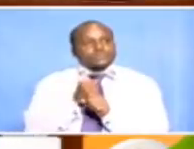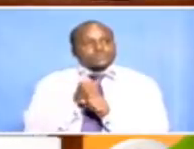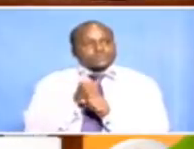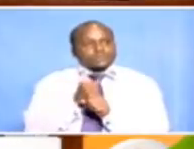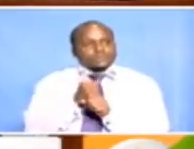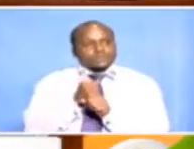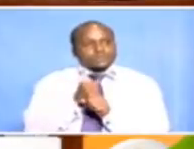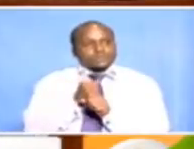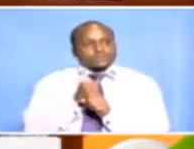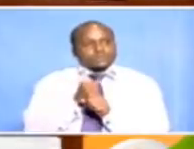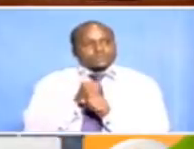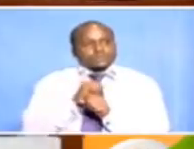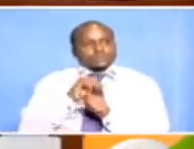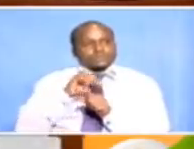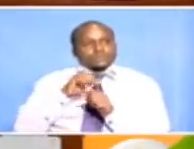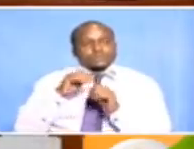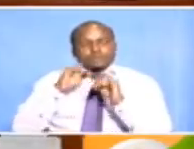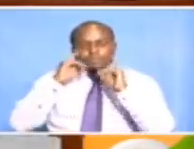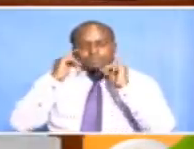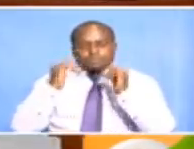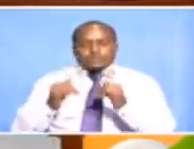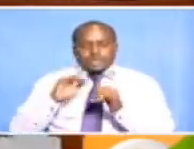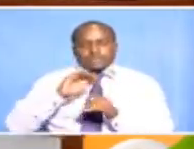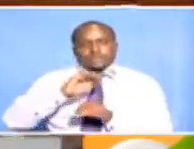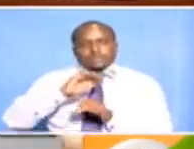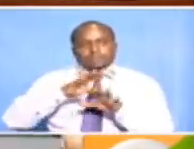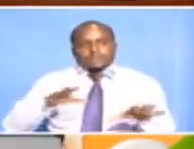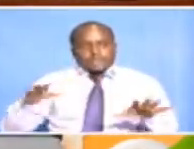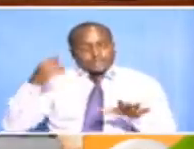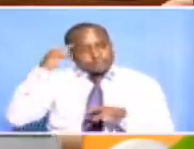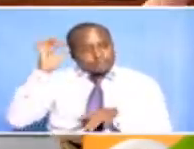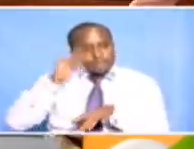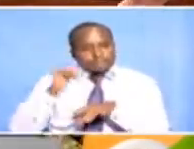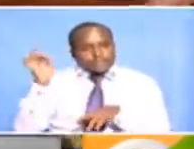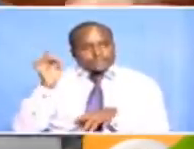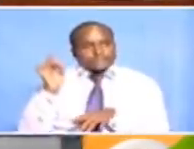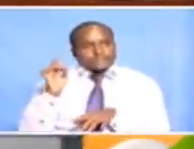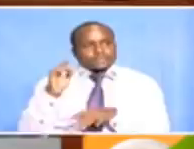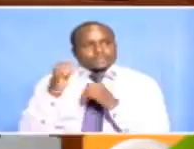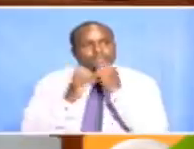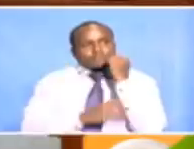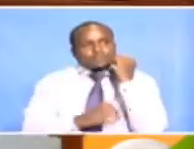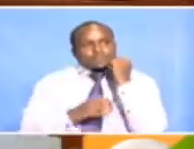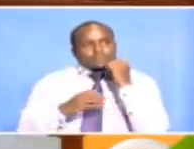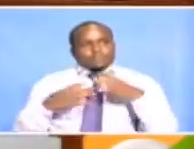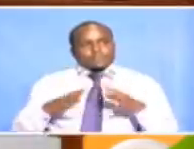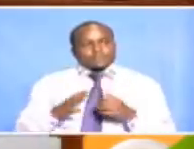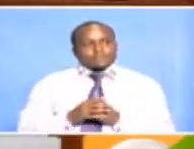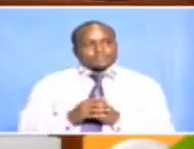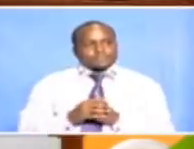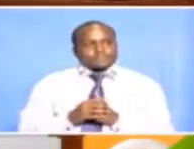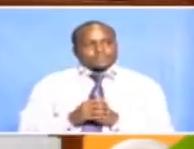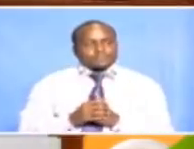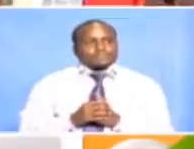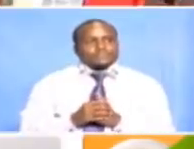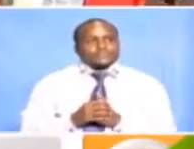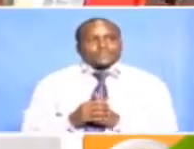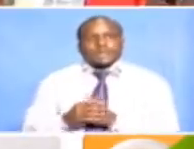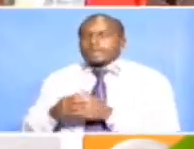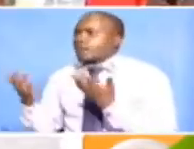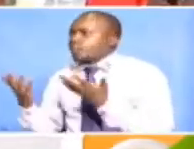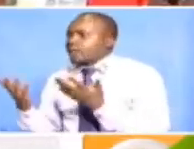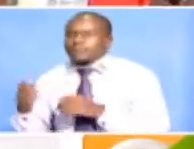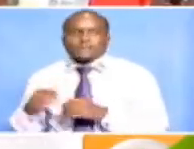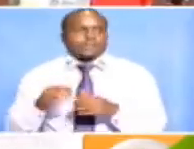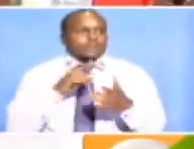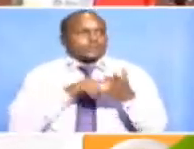sheds, modern markets for the affected poor. Where are these people going to be? Of Nairobi. Where they? And what I've